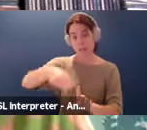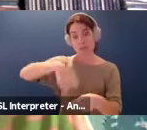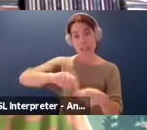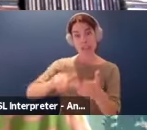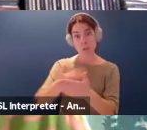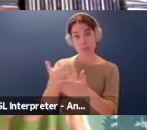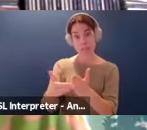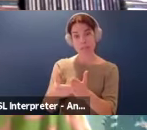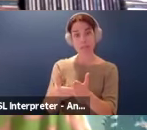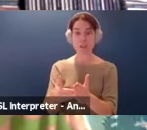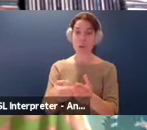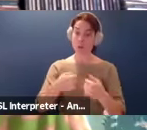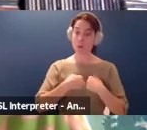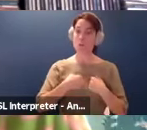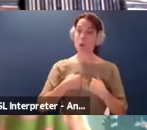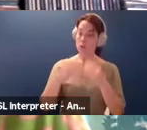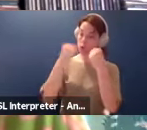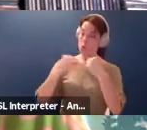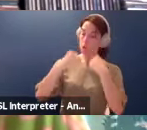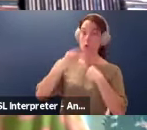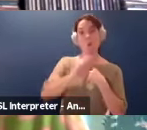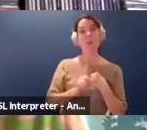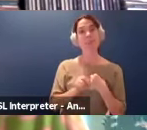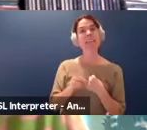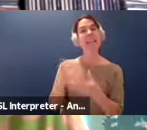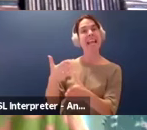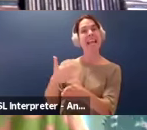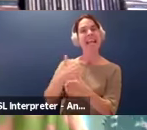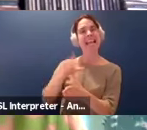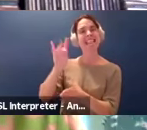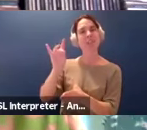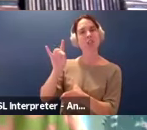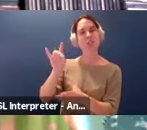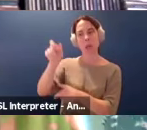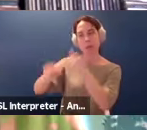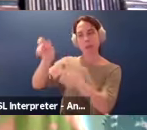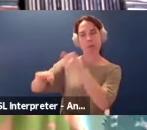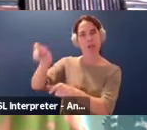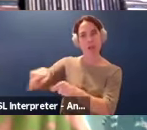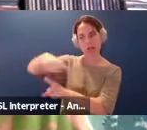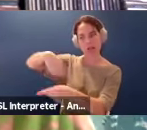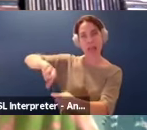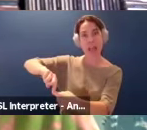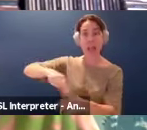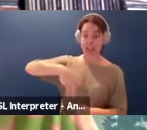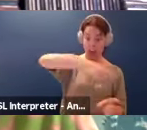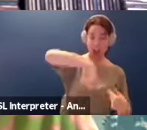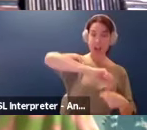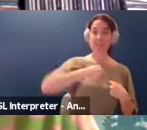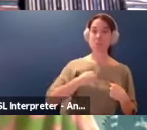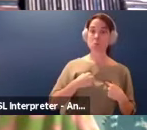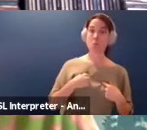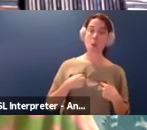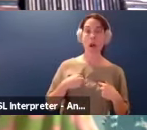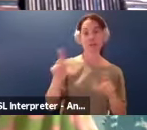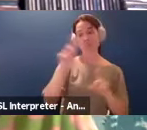were superior to the indigenous maori population um we were encouraged to think of maori people